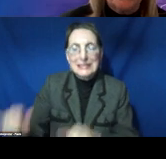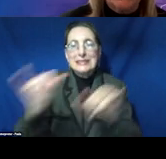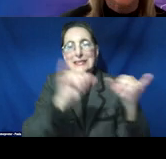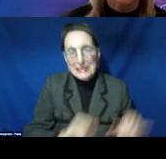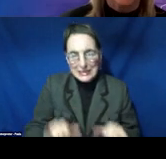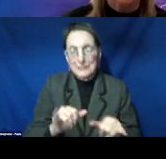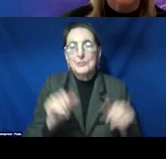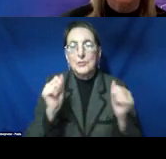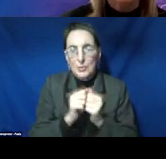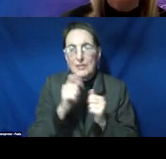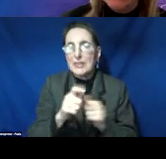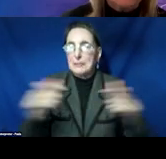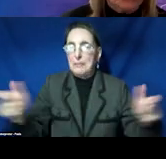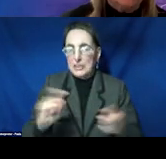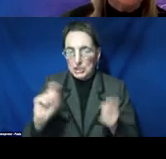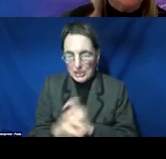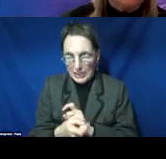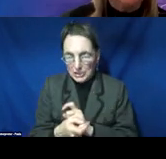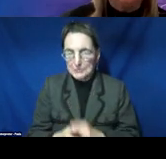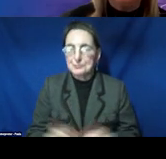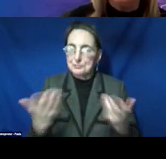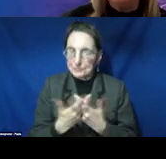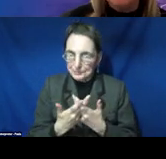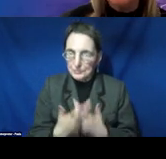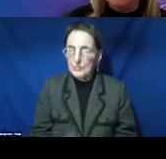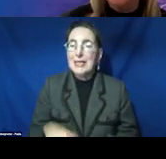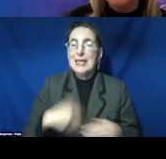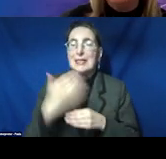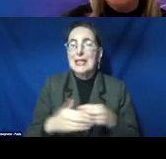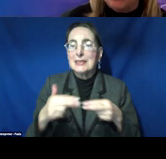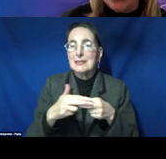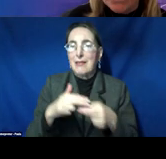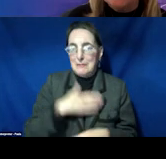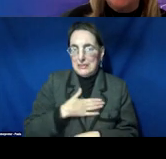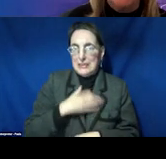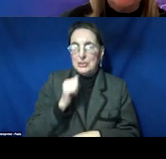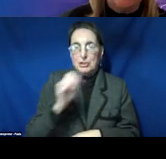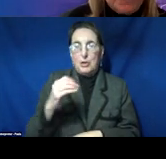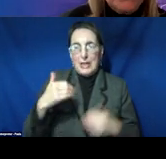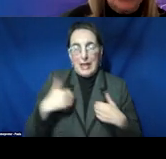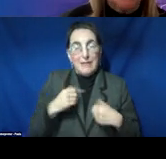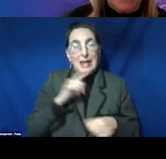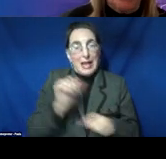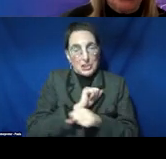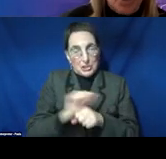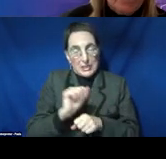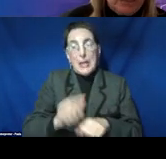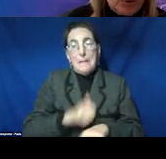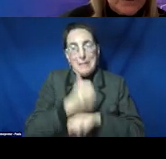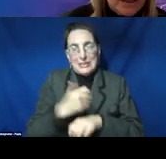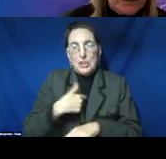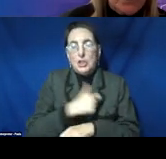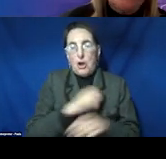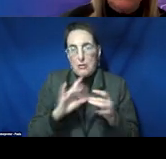this major change. Next slide, please. So there are actually, based on our